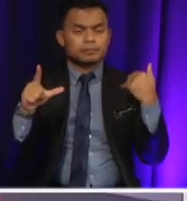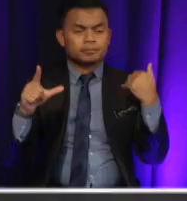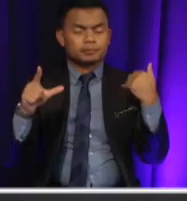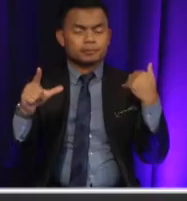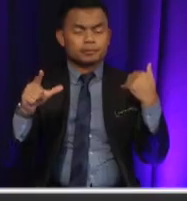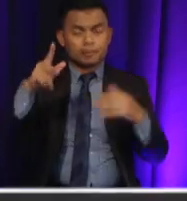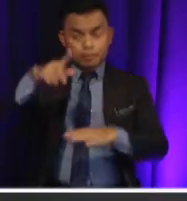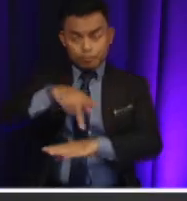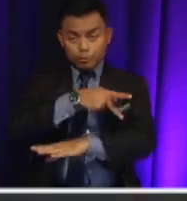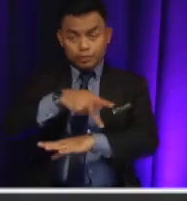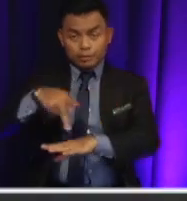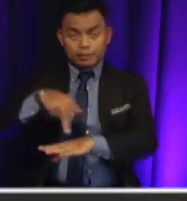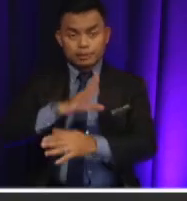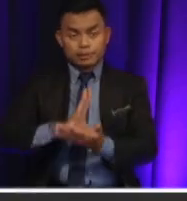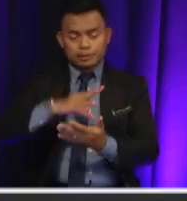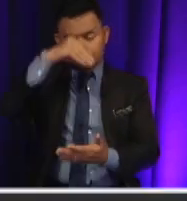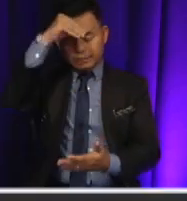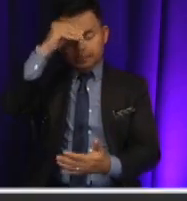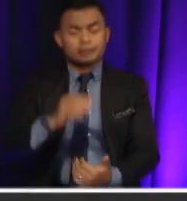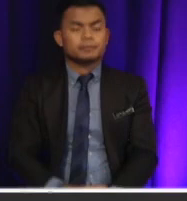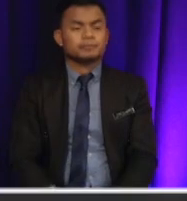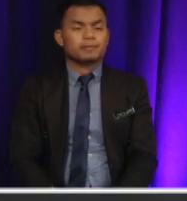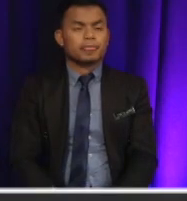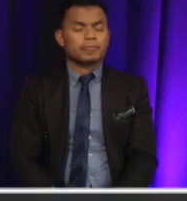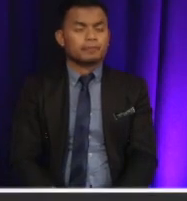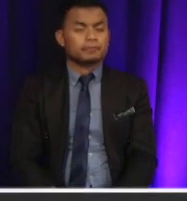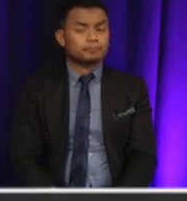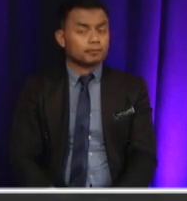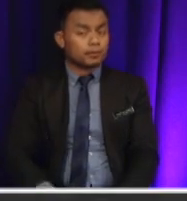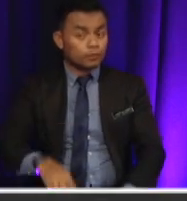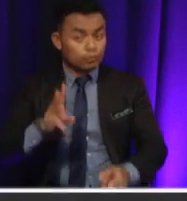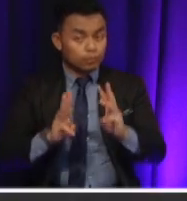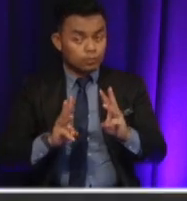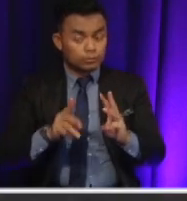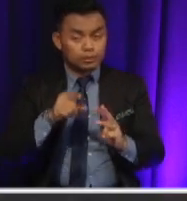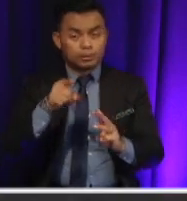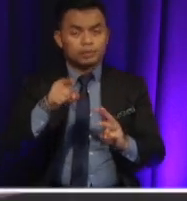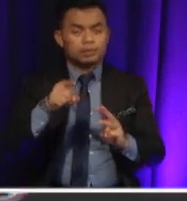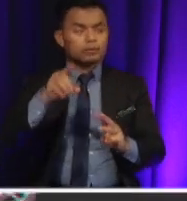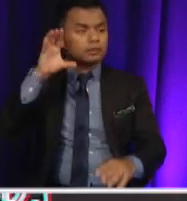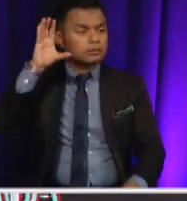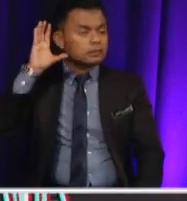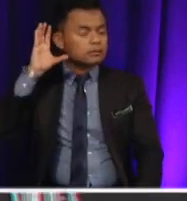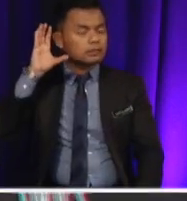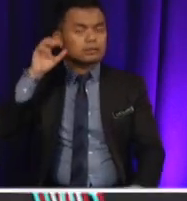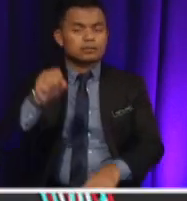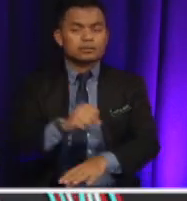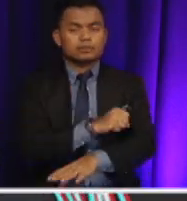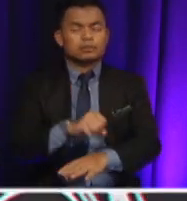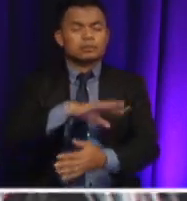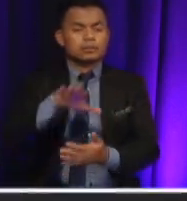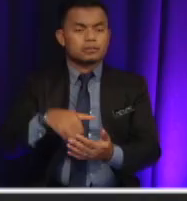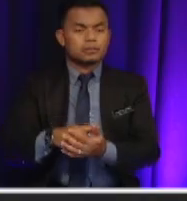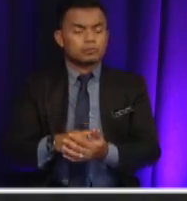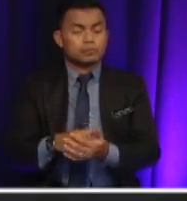poetic license. And even if you listen to songs, all right, I'm sure all my pupils out there love to listen